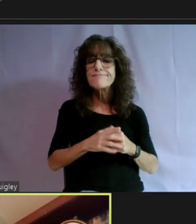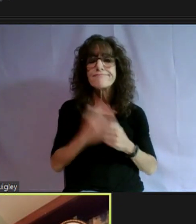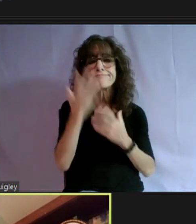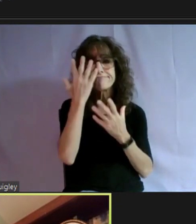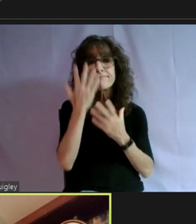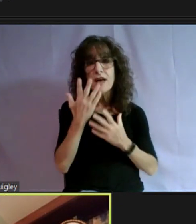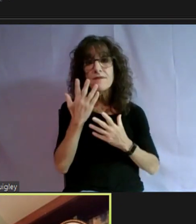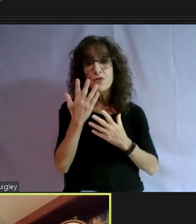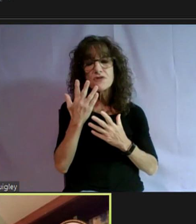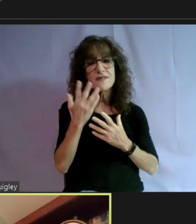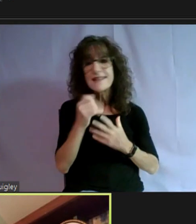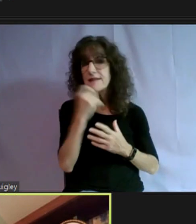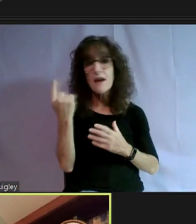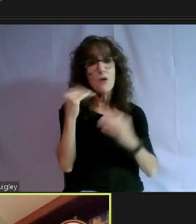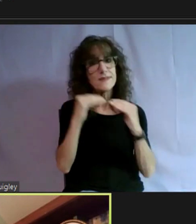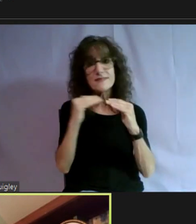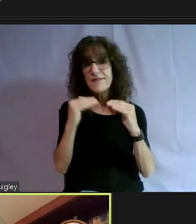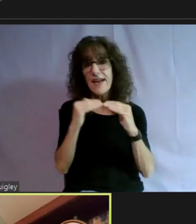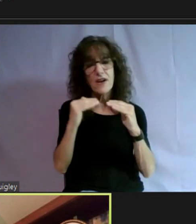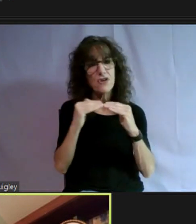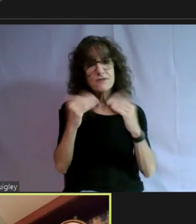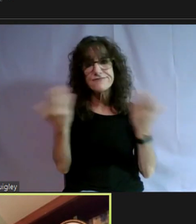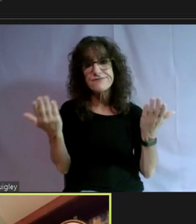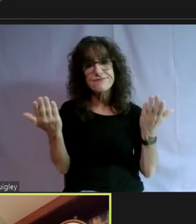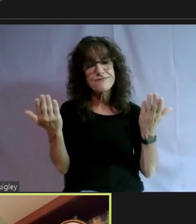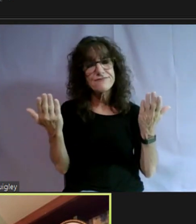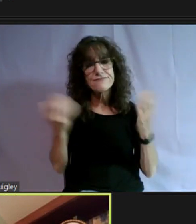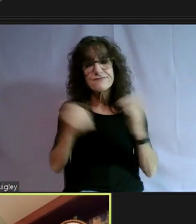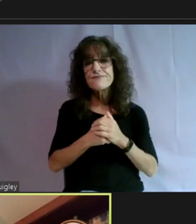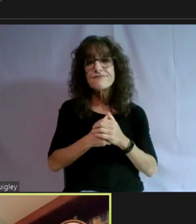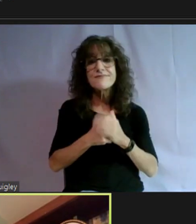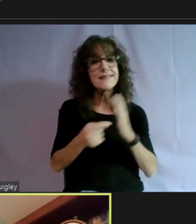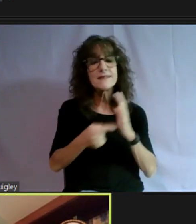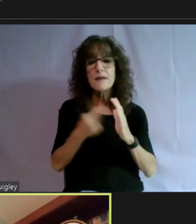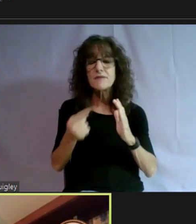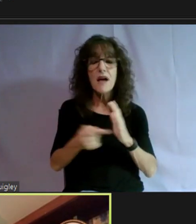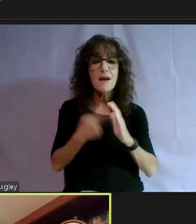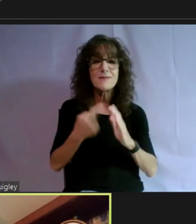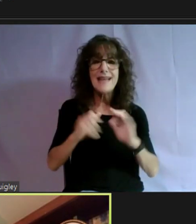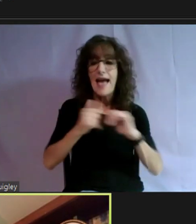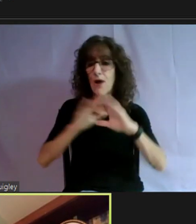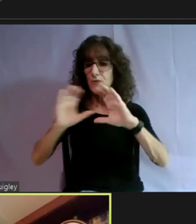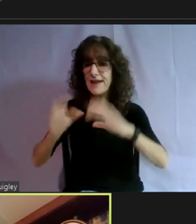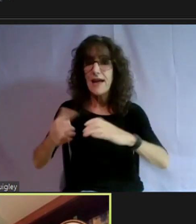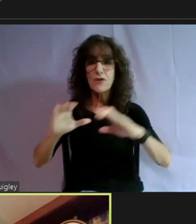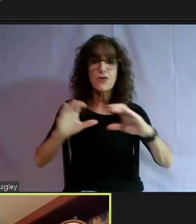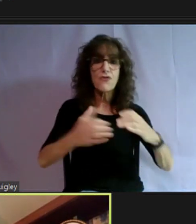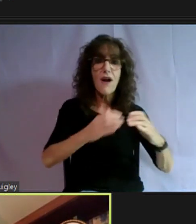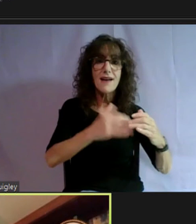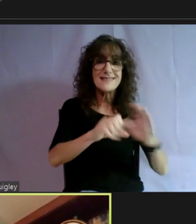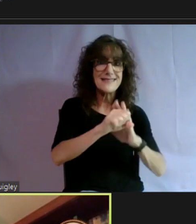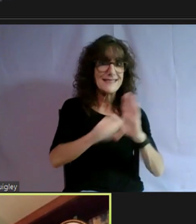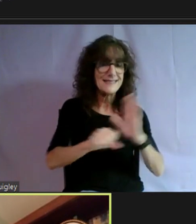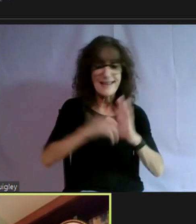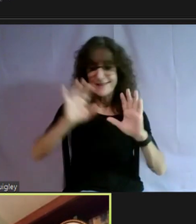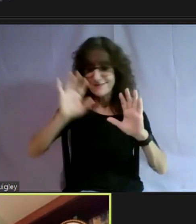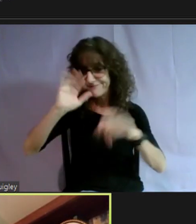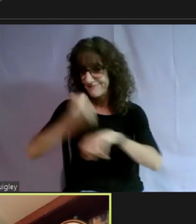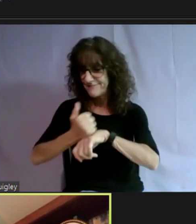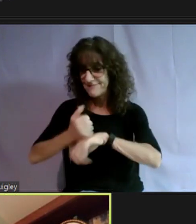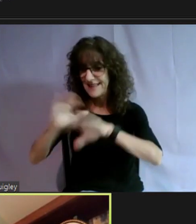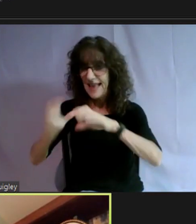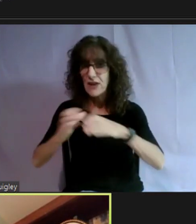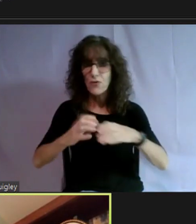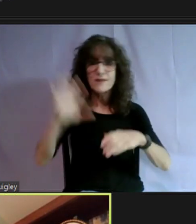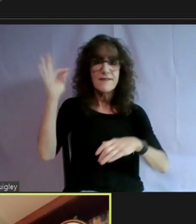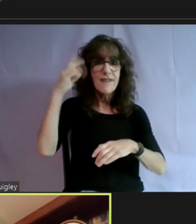Unfortunately, it's not always fair. Sometimes it's just the way things get categorized by the state or the feds, or in